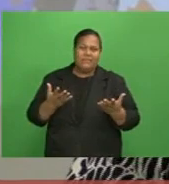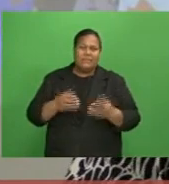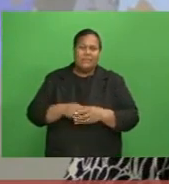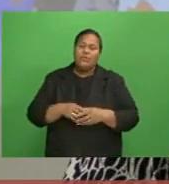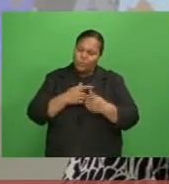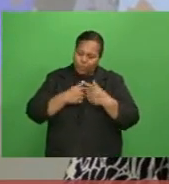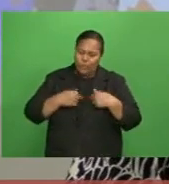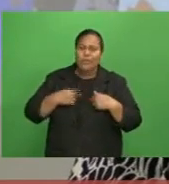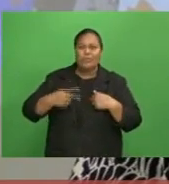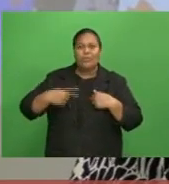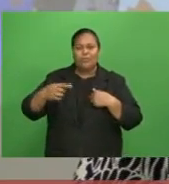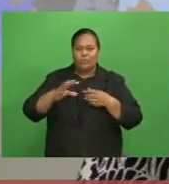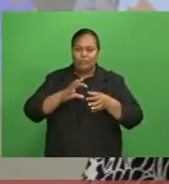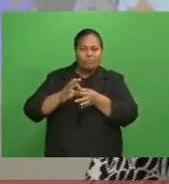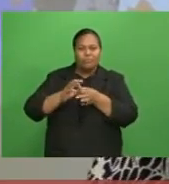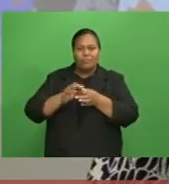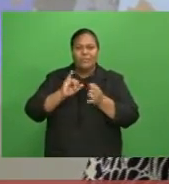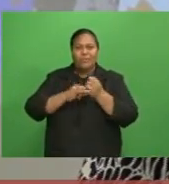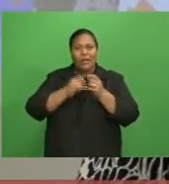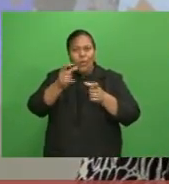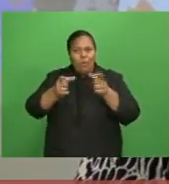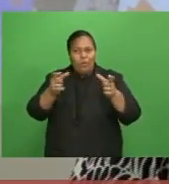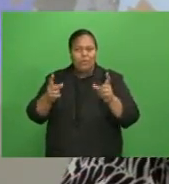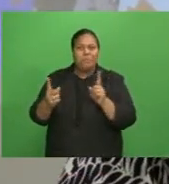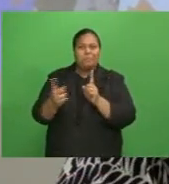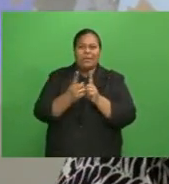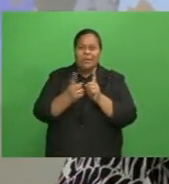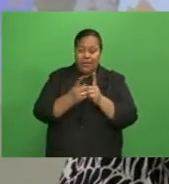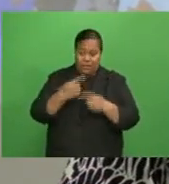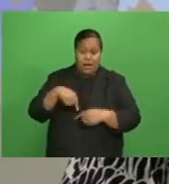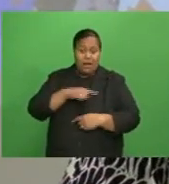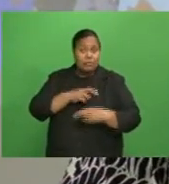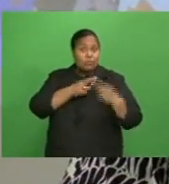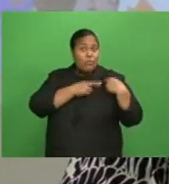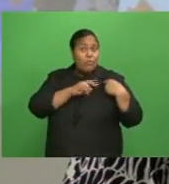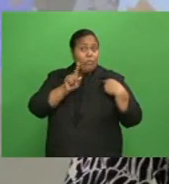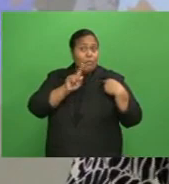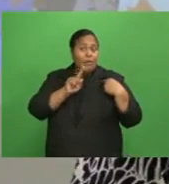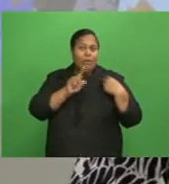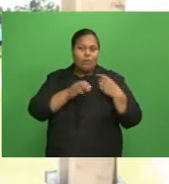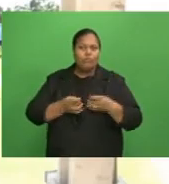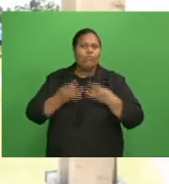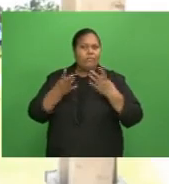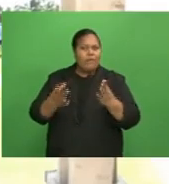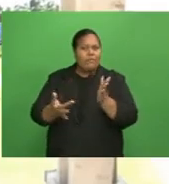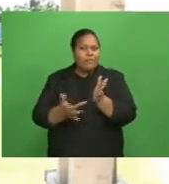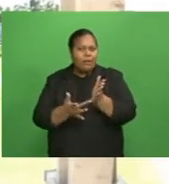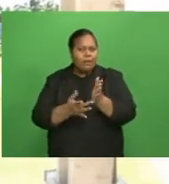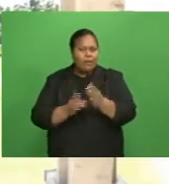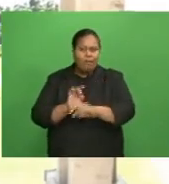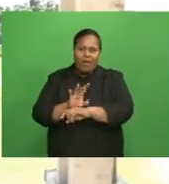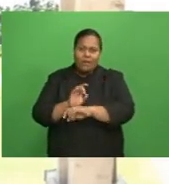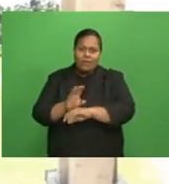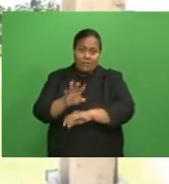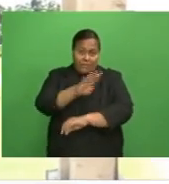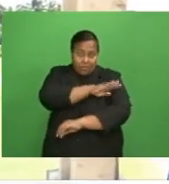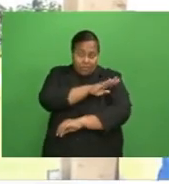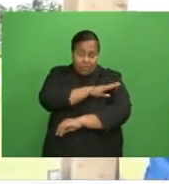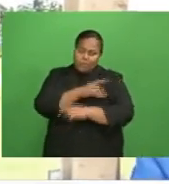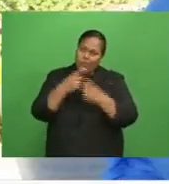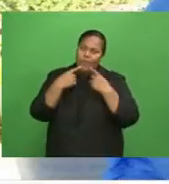Our role really as a Minister of Affairs to provide that technical advice, and the Honourable Prime Minister will make those announcements.